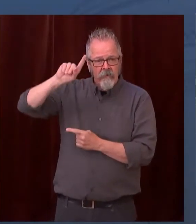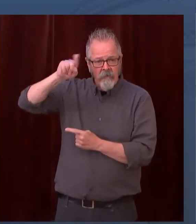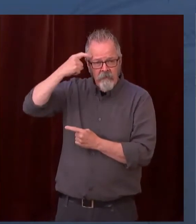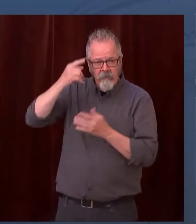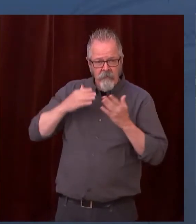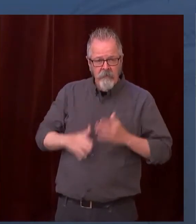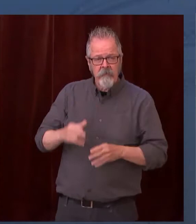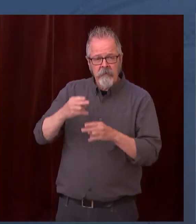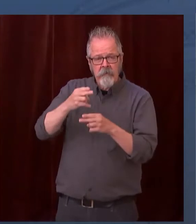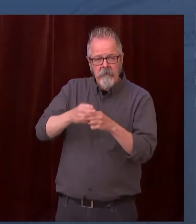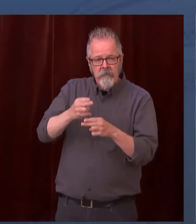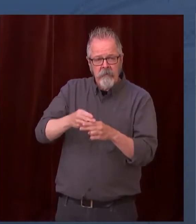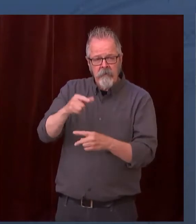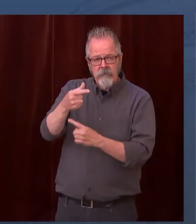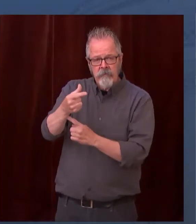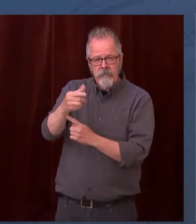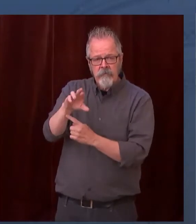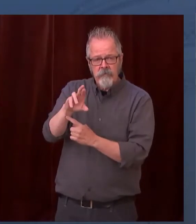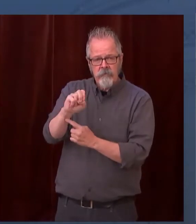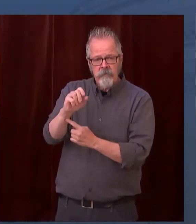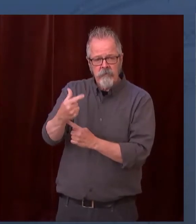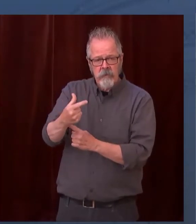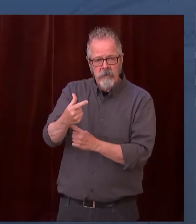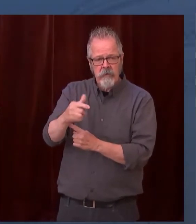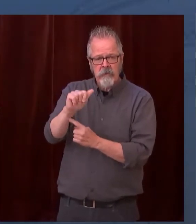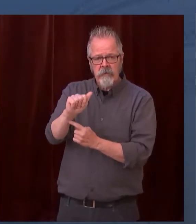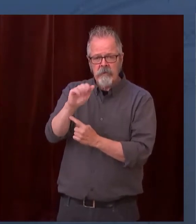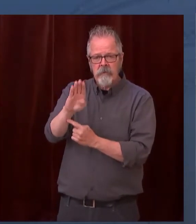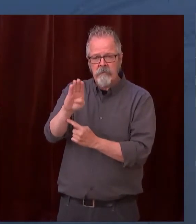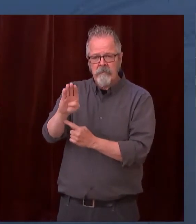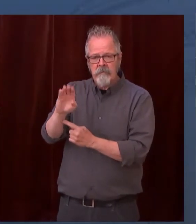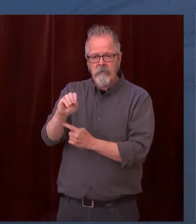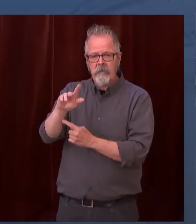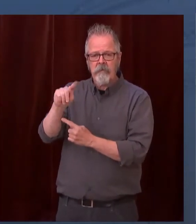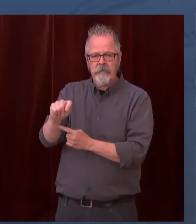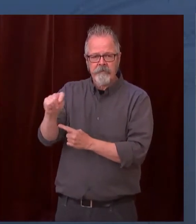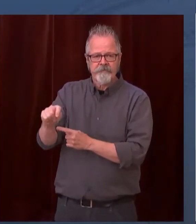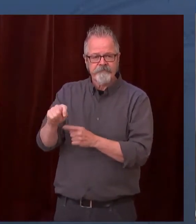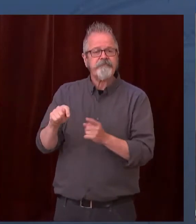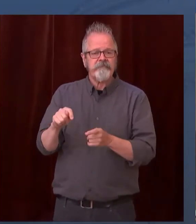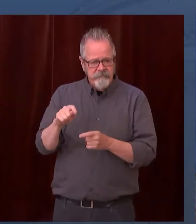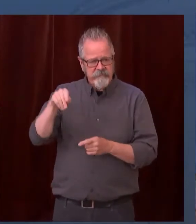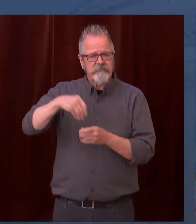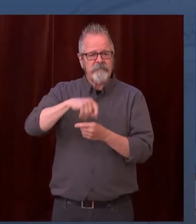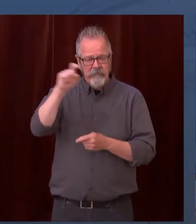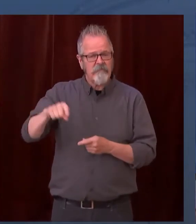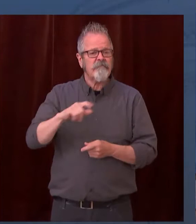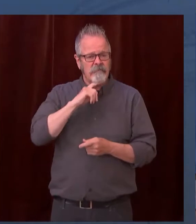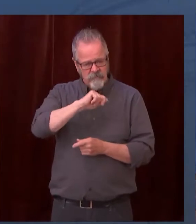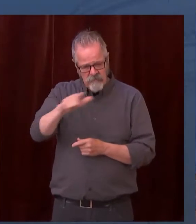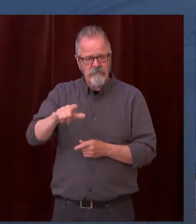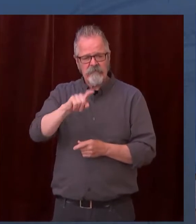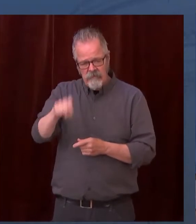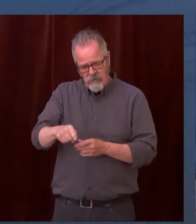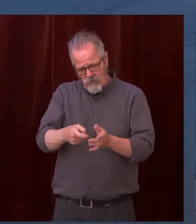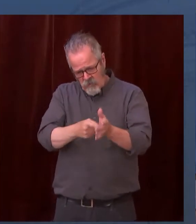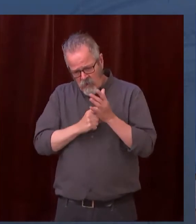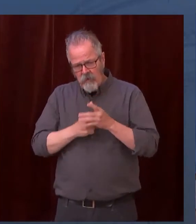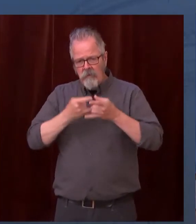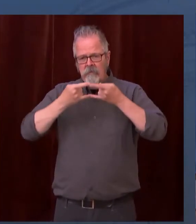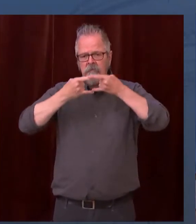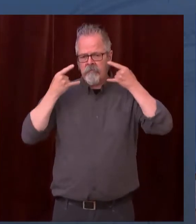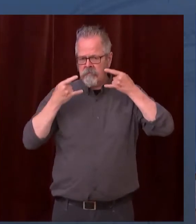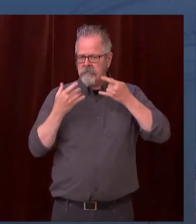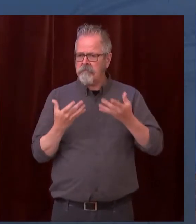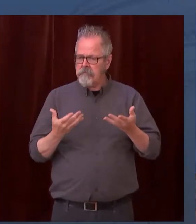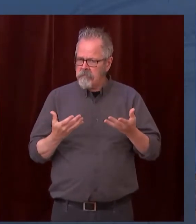said, I am all for masks. So this is a good sign that we are unified in this approach, and